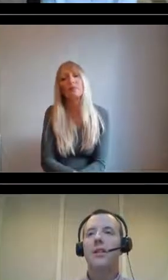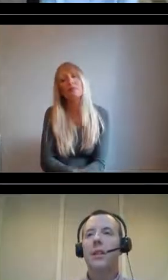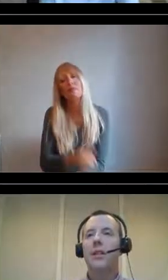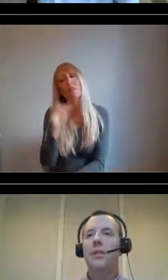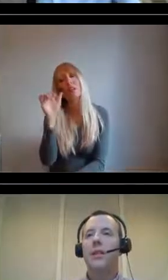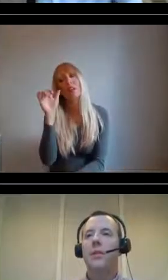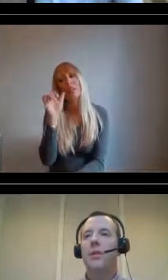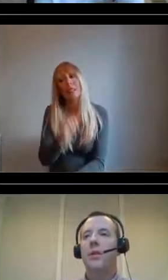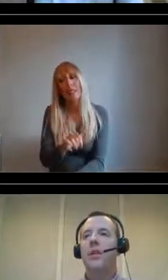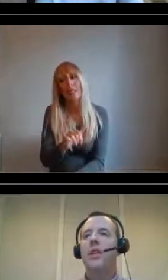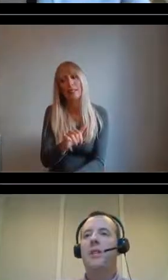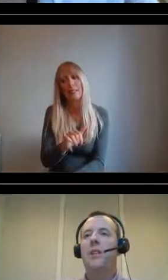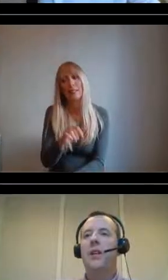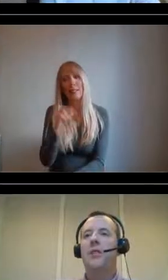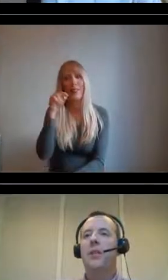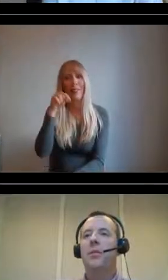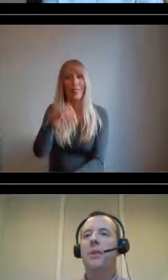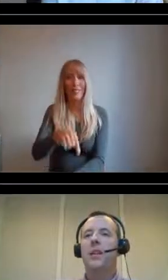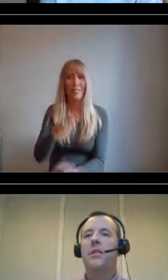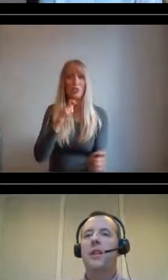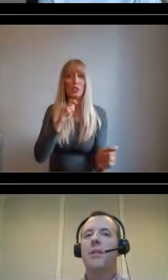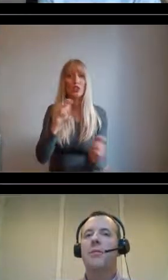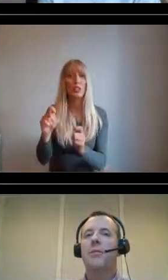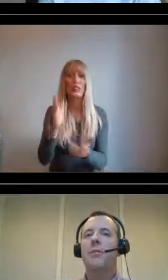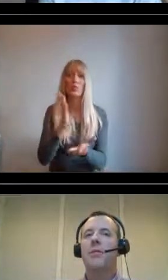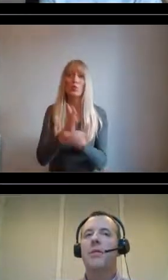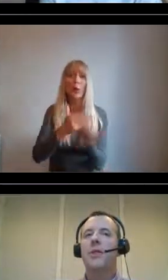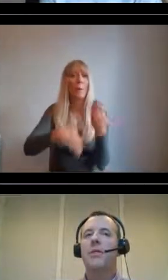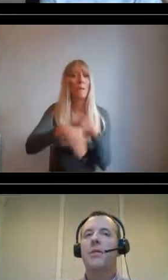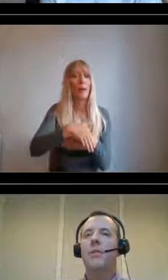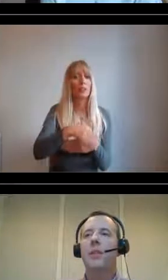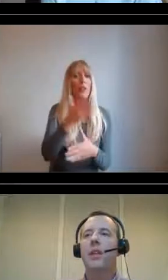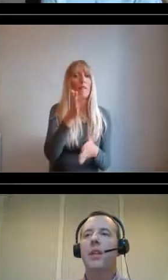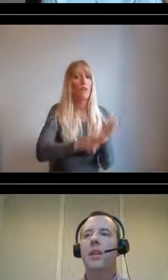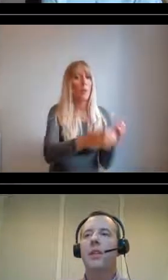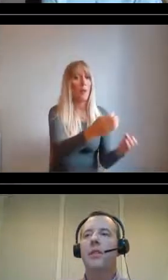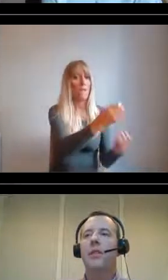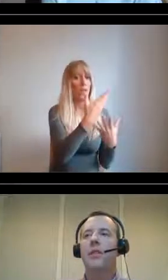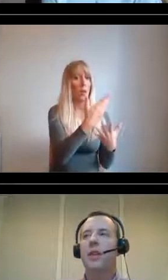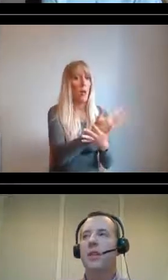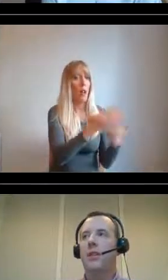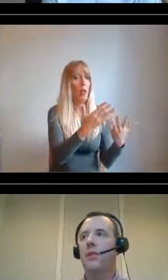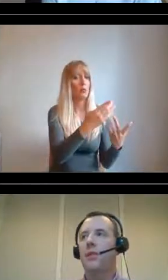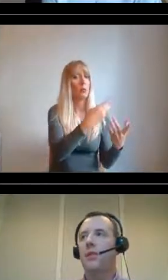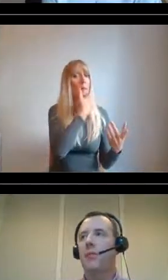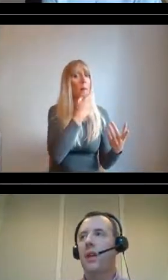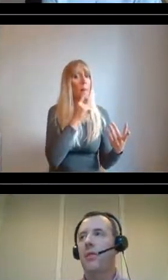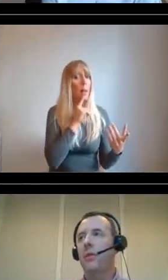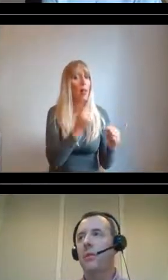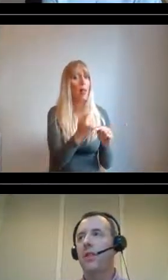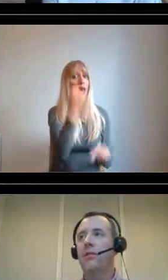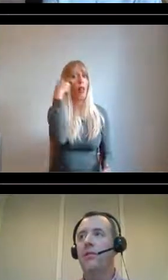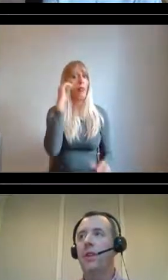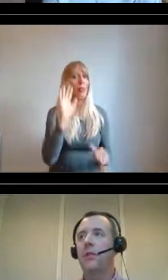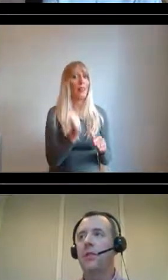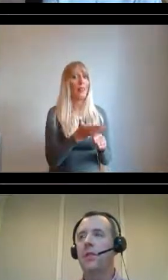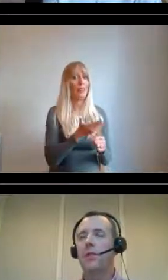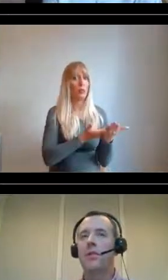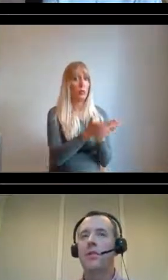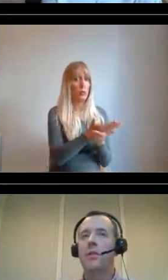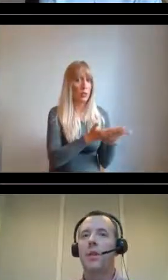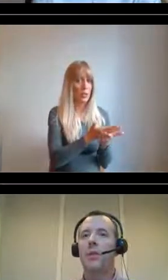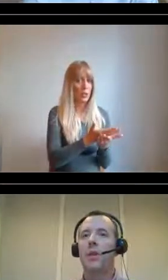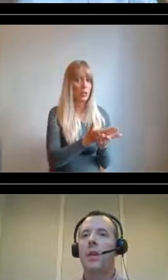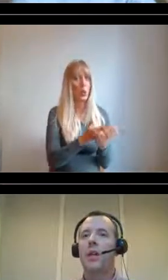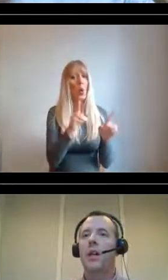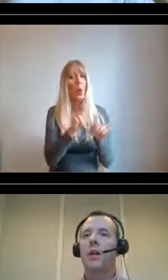that very much so. It is a mixture, but yes, some of the changes that we've made, or some of these refinements,